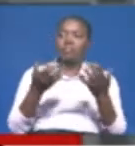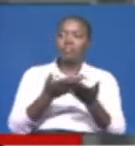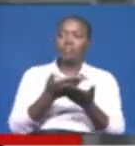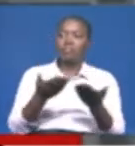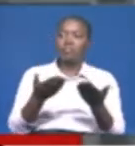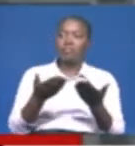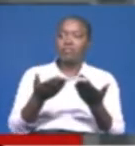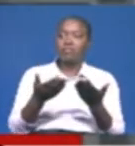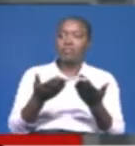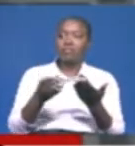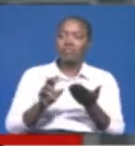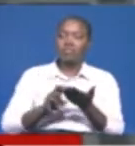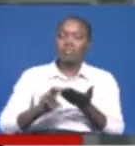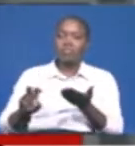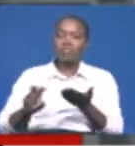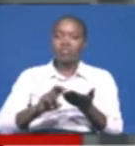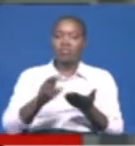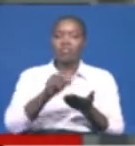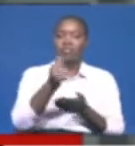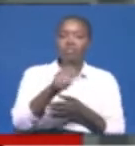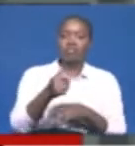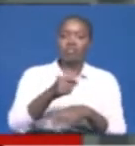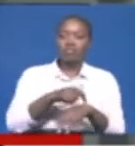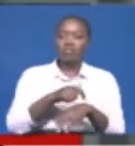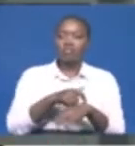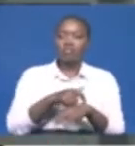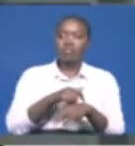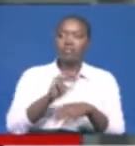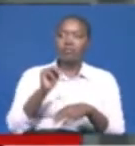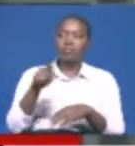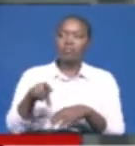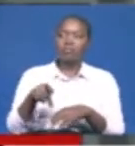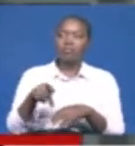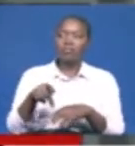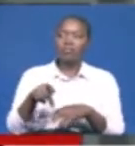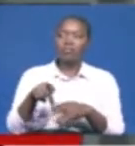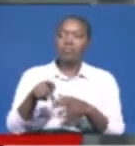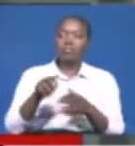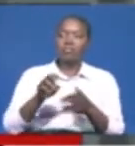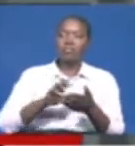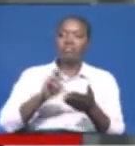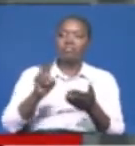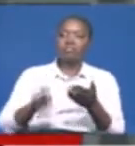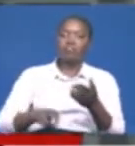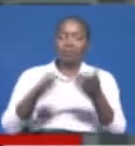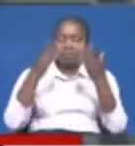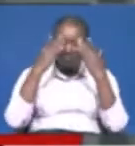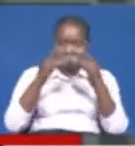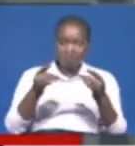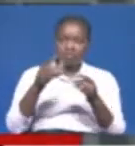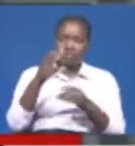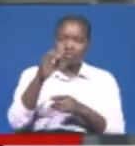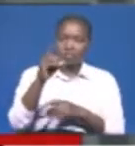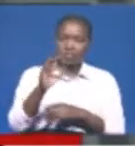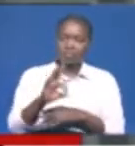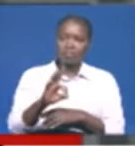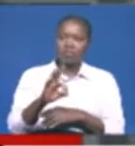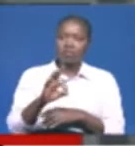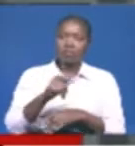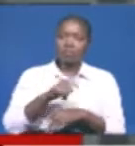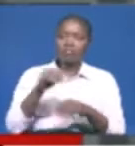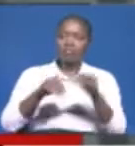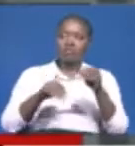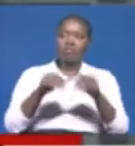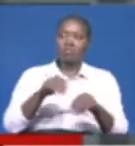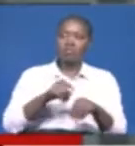time, because any other time members of parliament would have shot it down. Even the decision for CDF came during the election during time. During